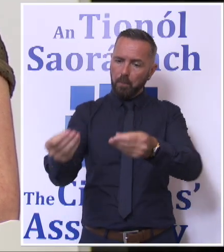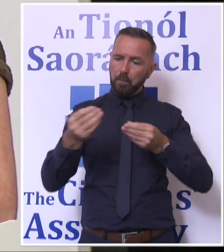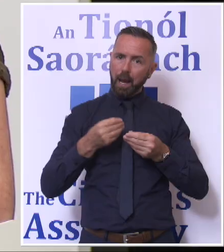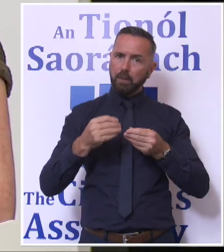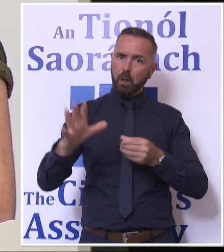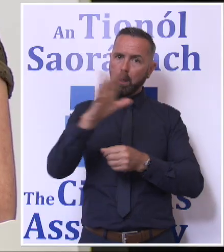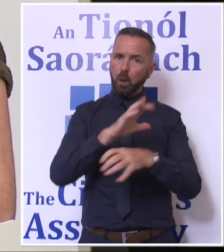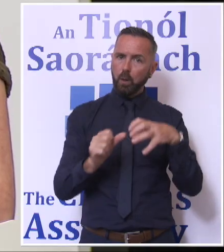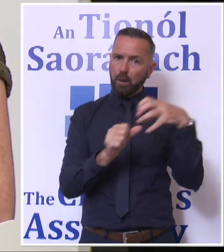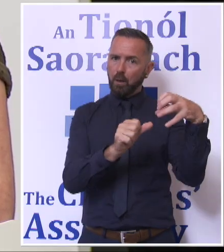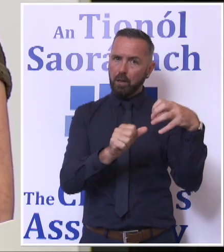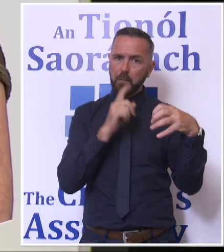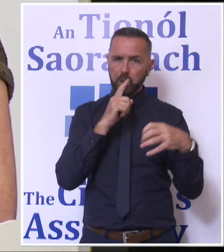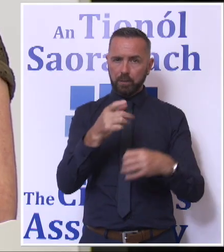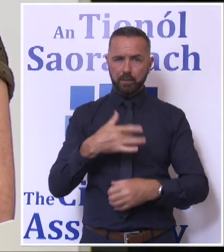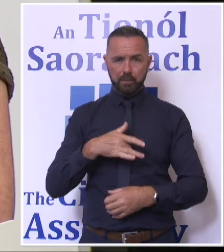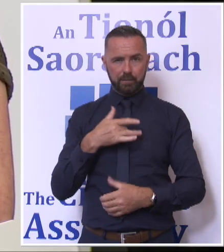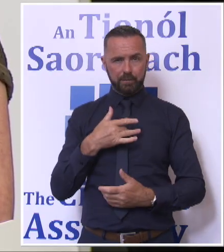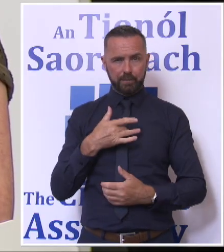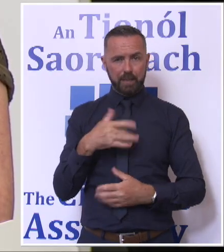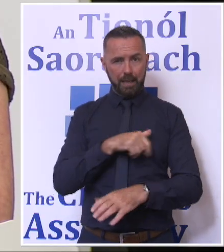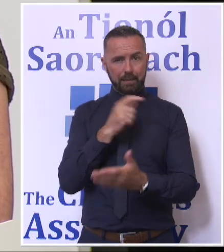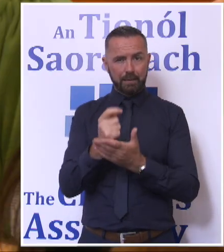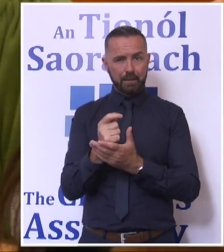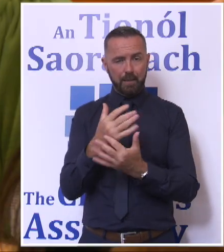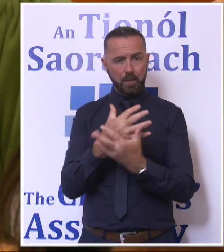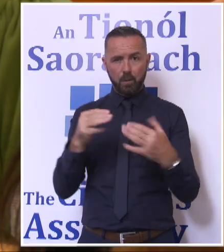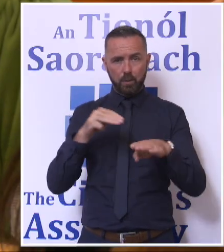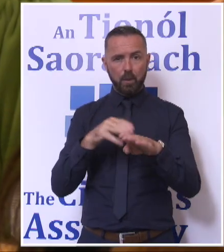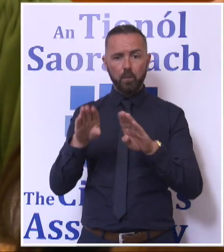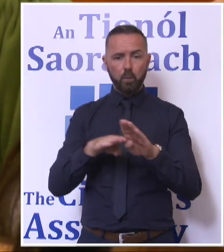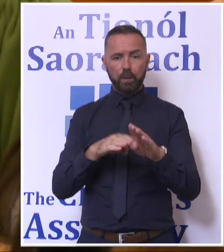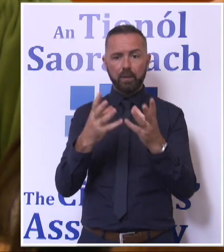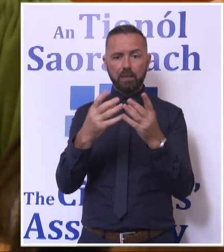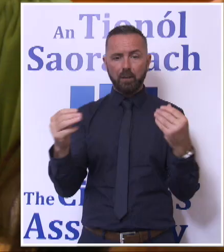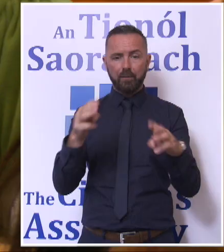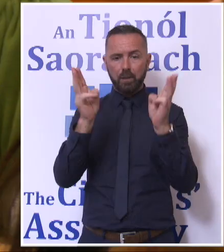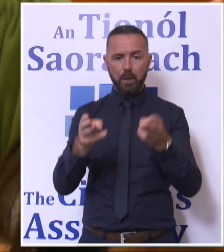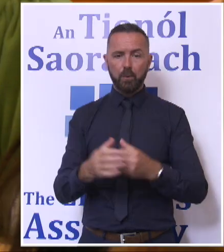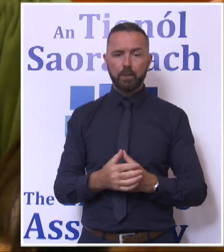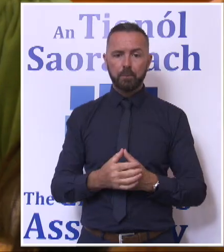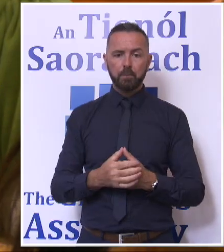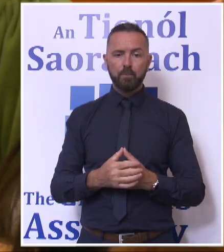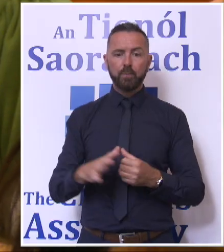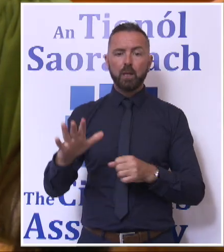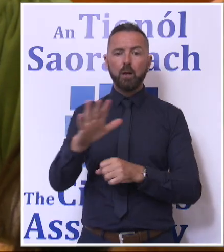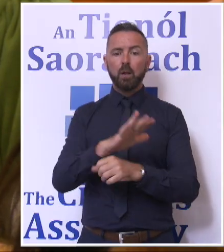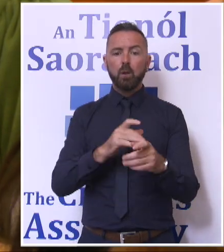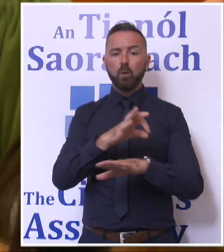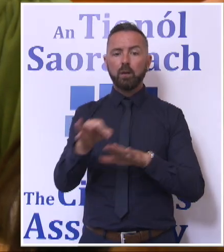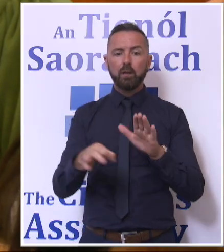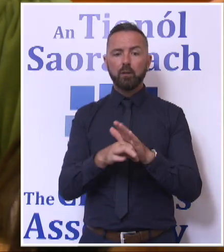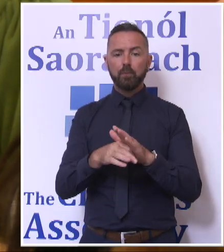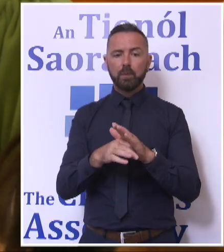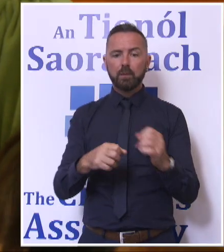it really, you could see yourselves that there were huge problems with it. Local government is the closest link to communities, to